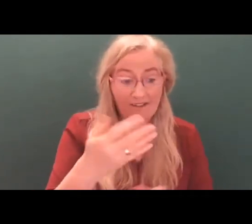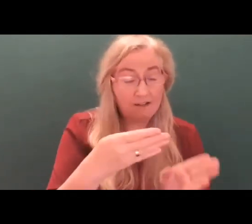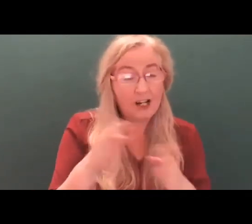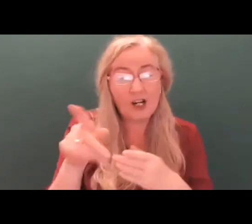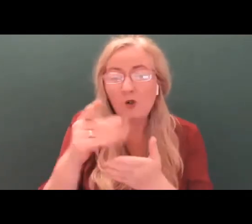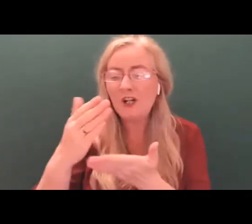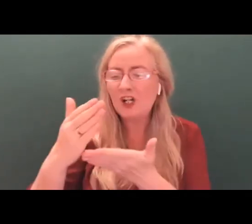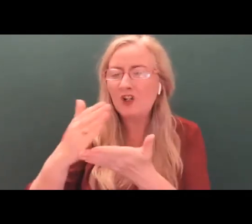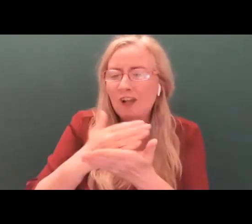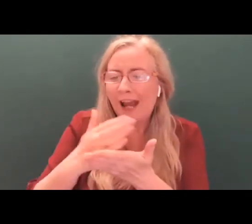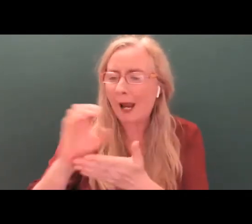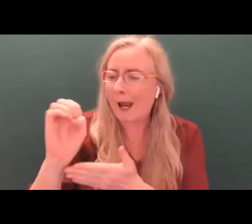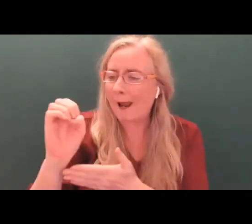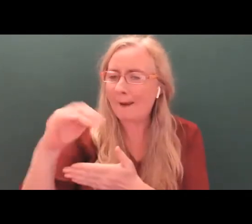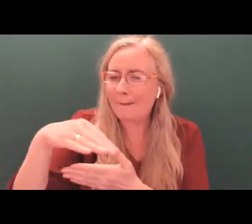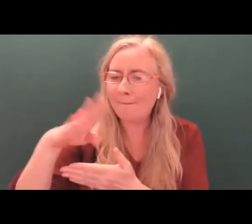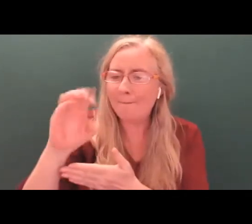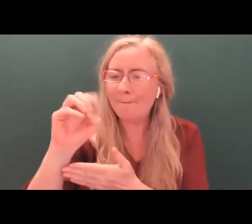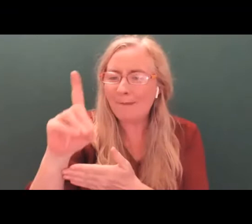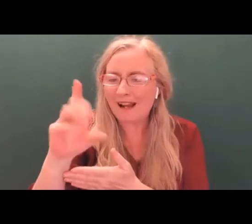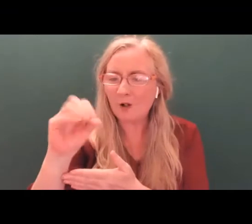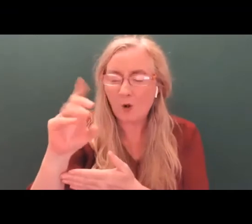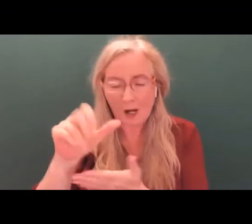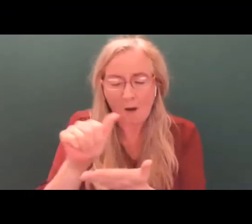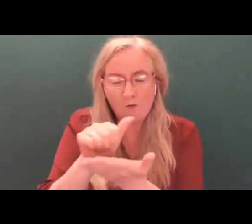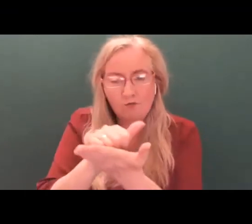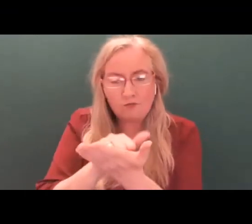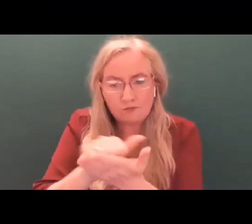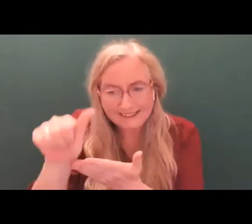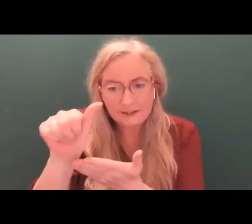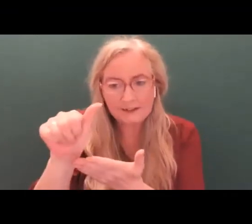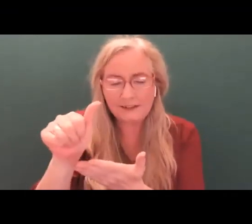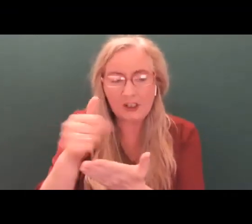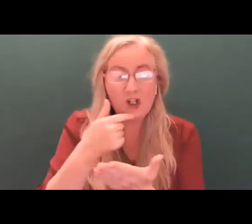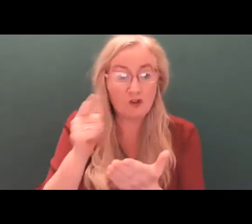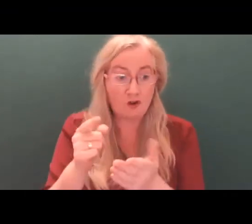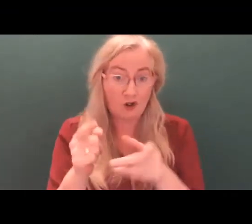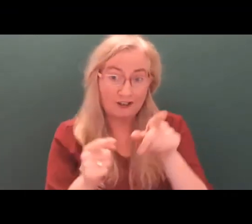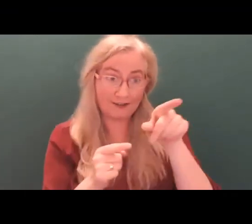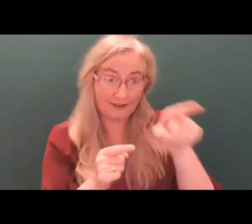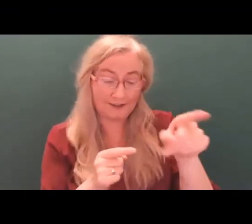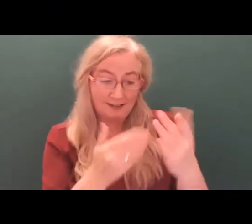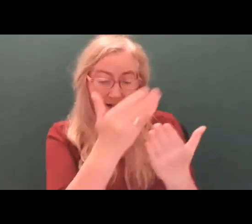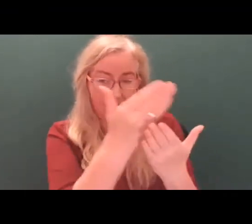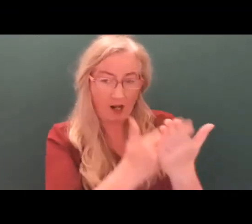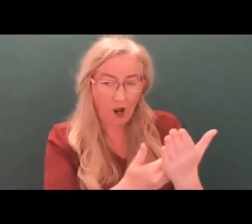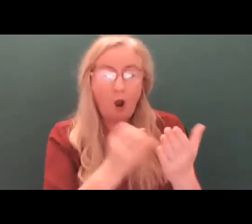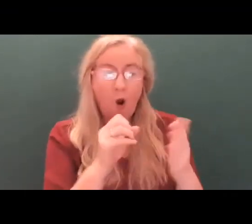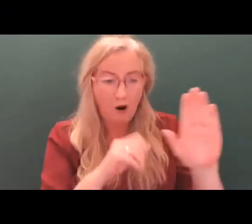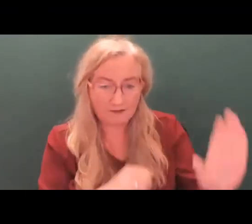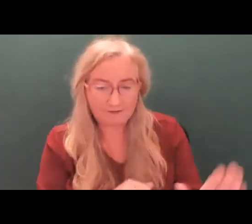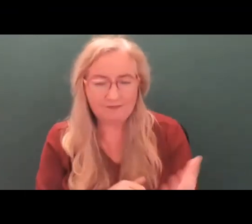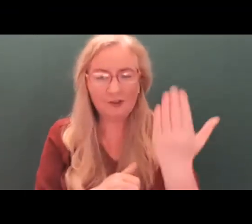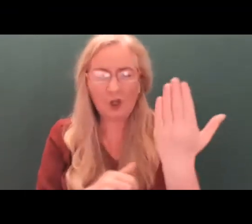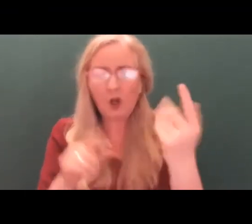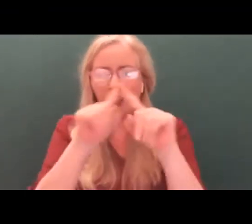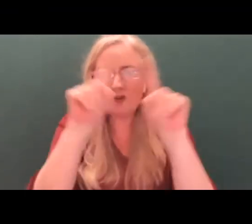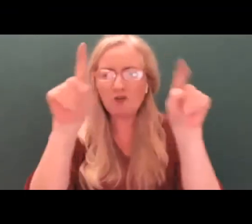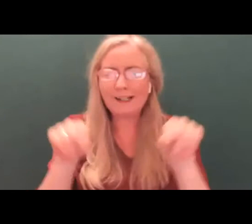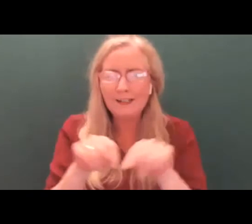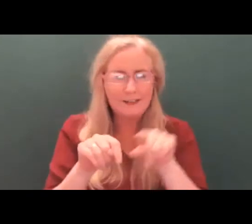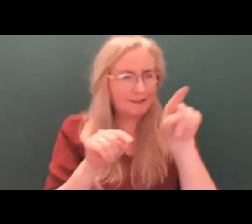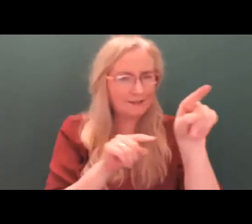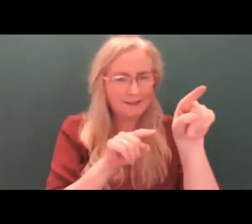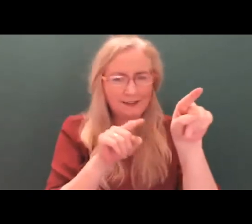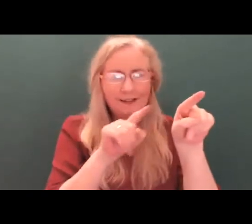the embed code with us, that you would either print those instructions or you would have them on screen and just have them to hand, so to